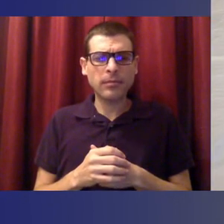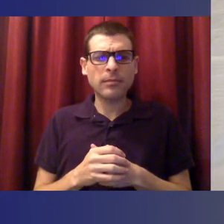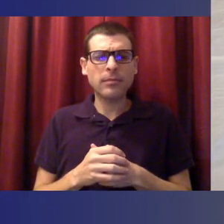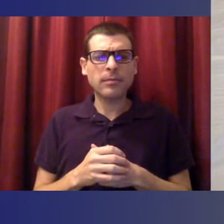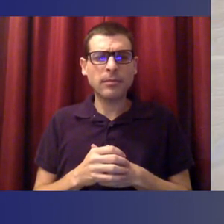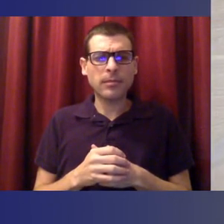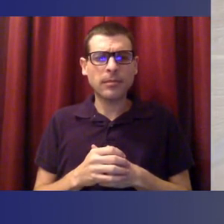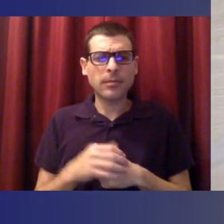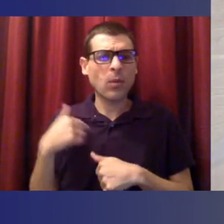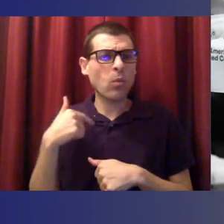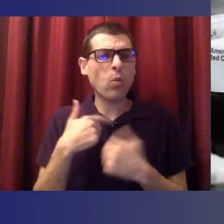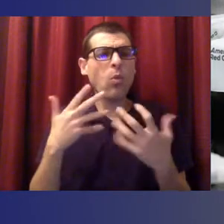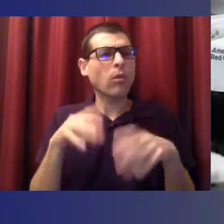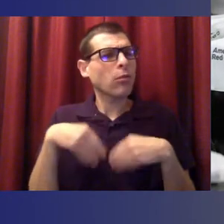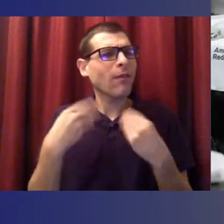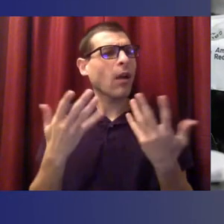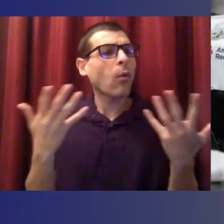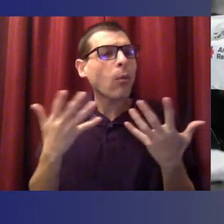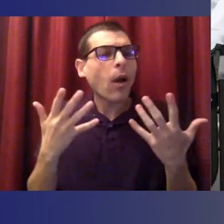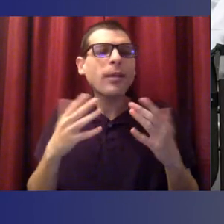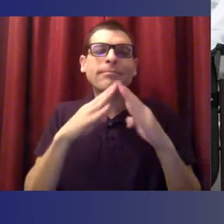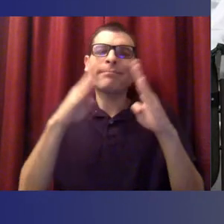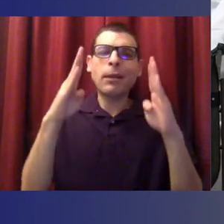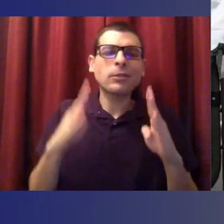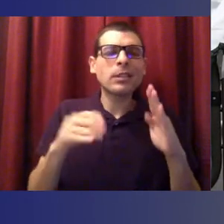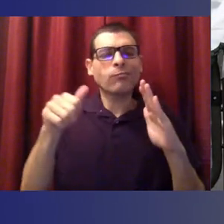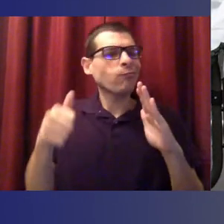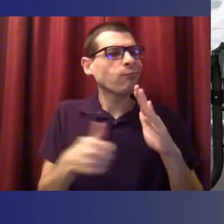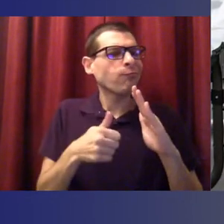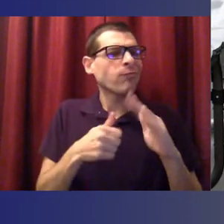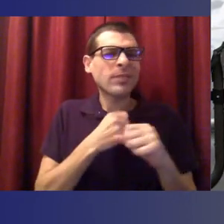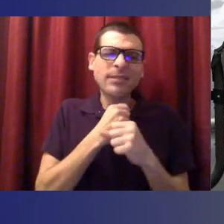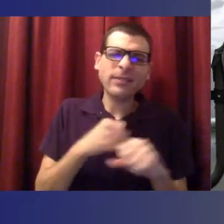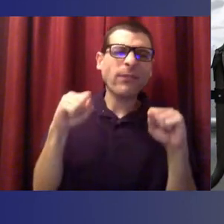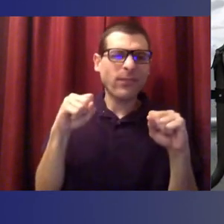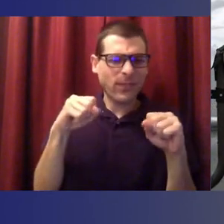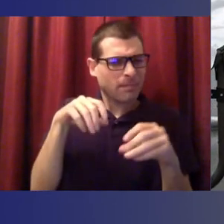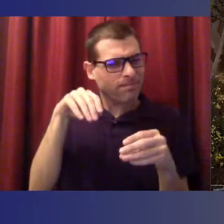To provide safe shelter and housing.